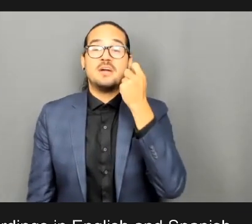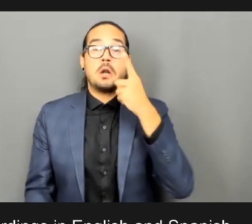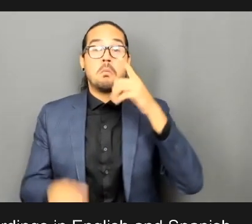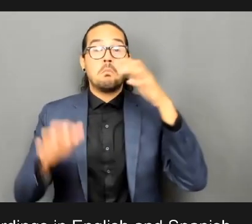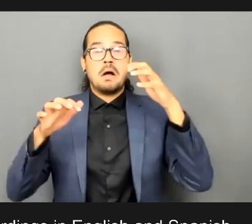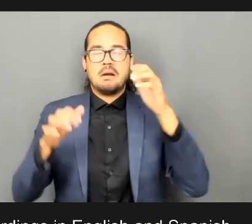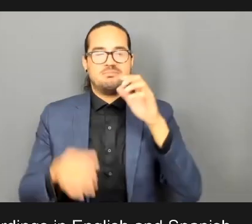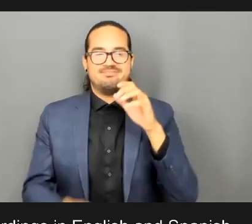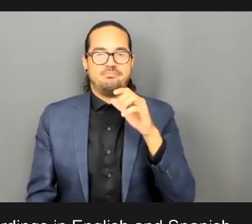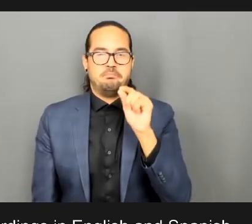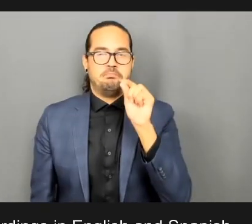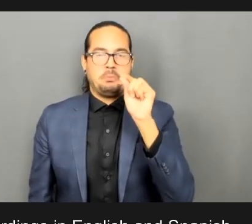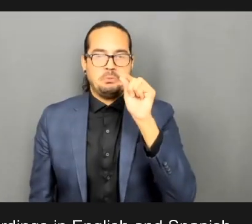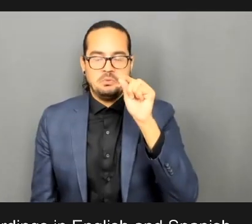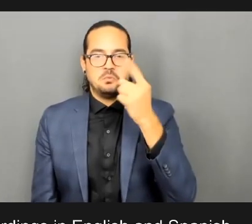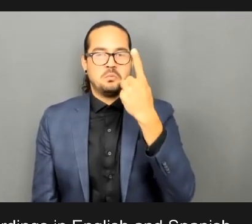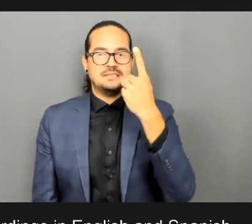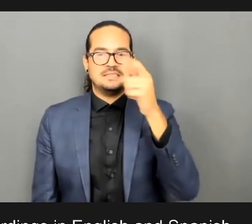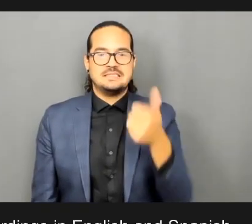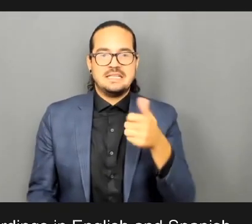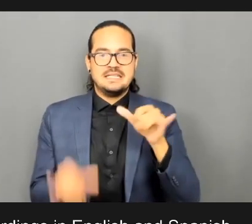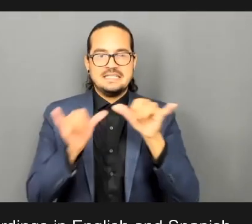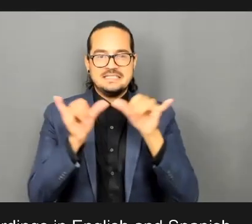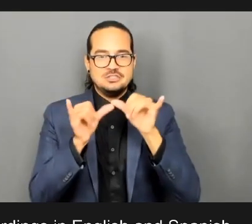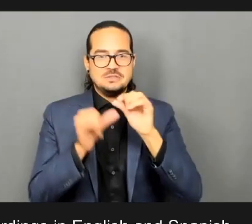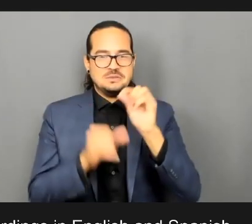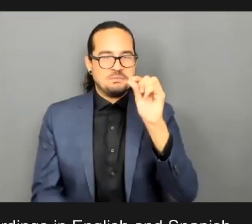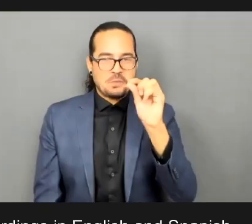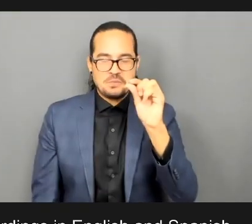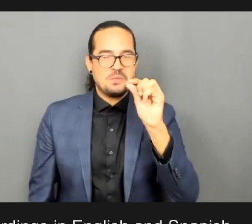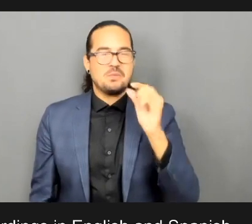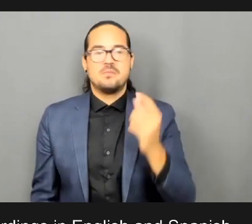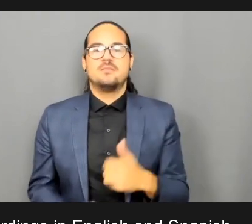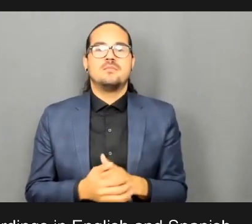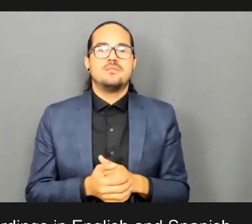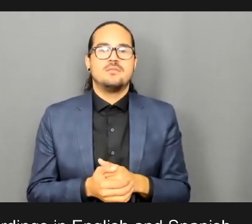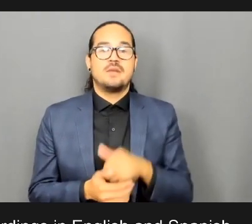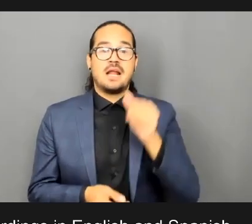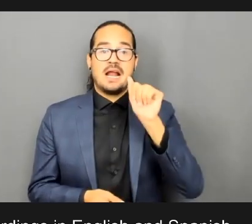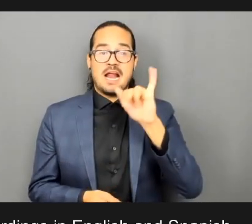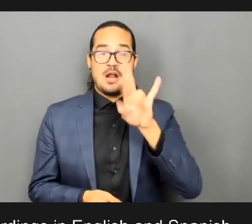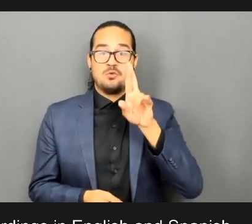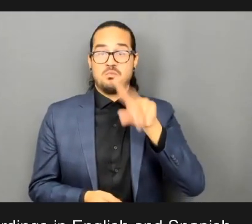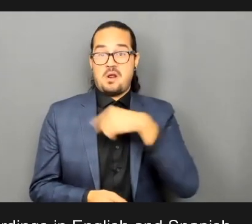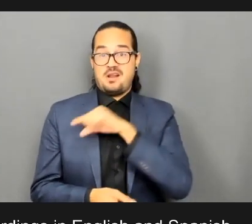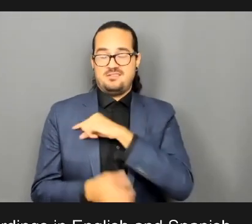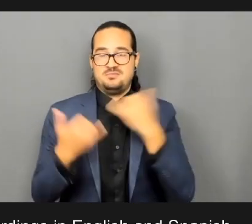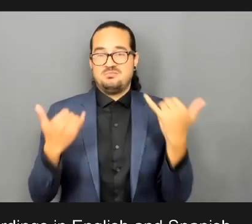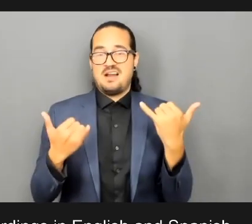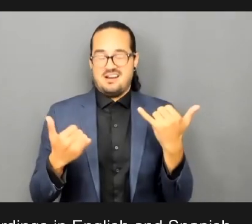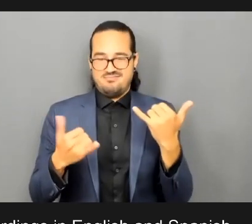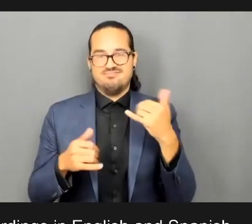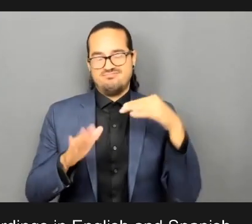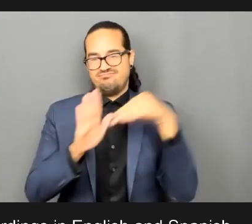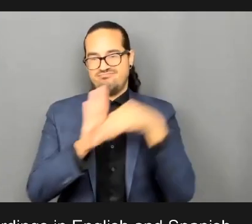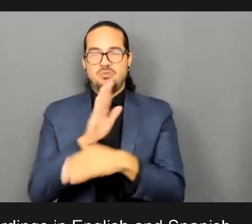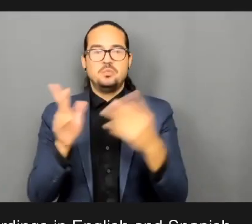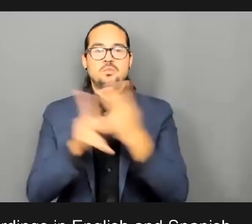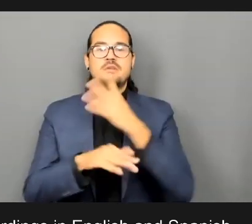touch on, the air quality is a little bit worse compared to yesterday. Some of that smoke has settled a little bit more, but generally it's